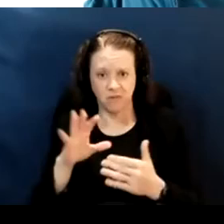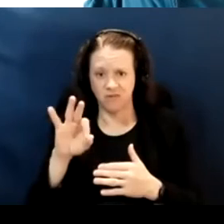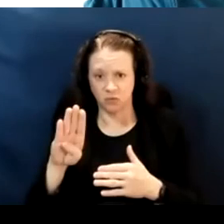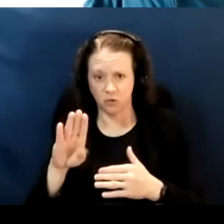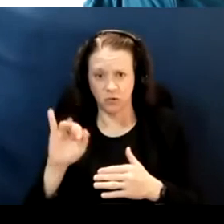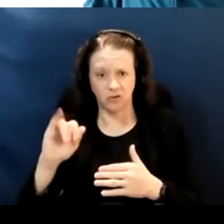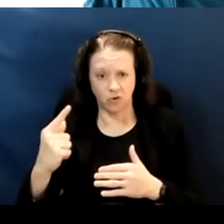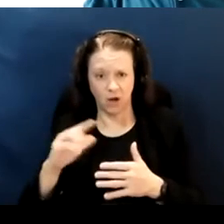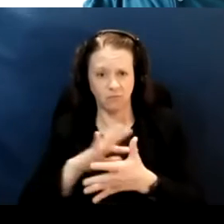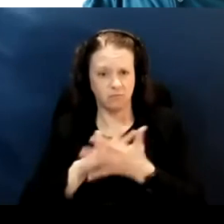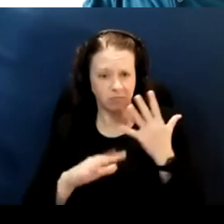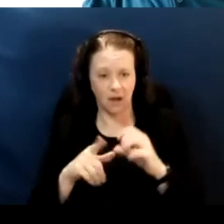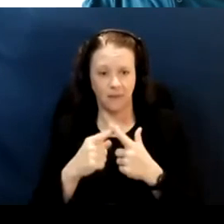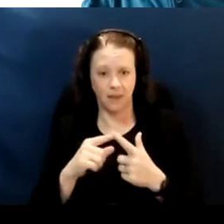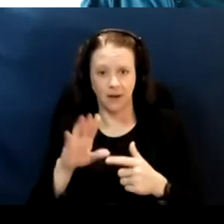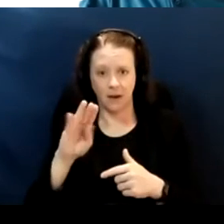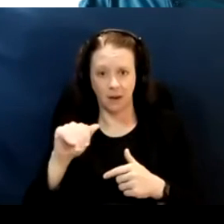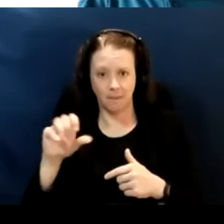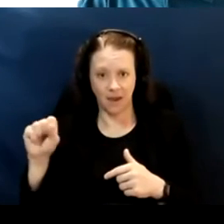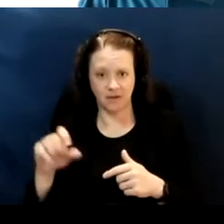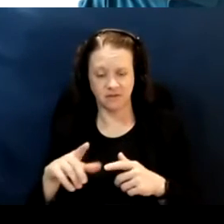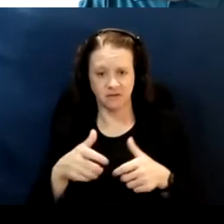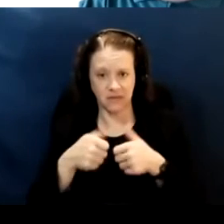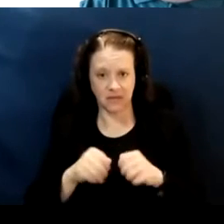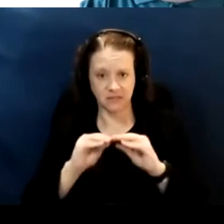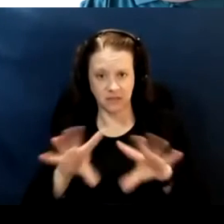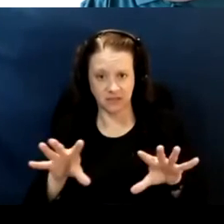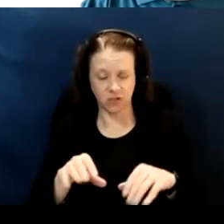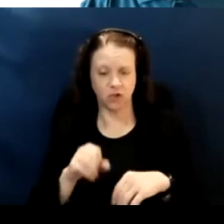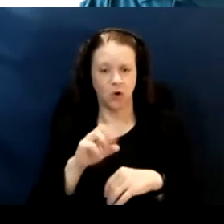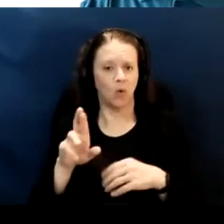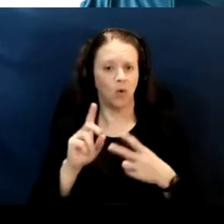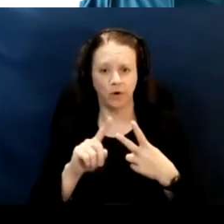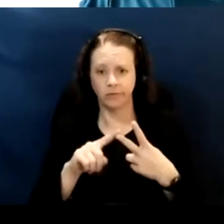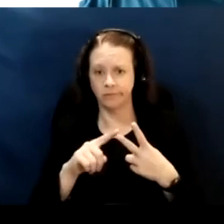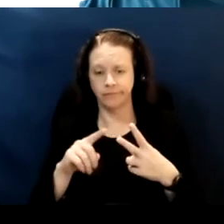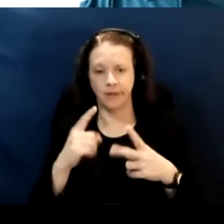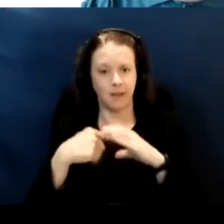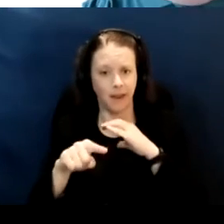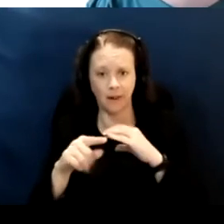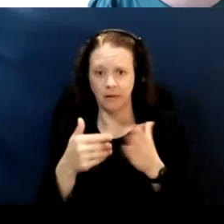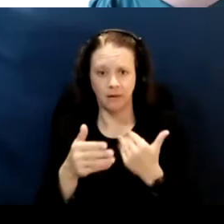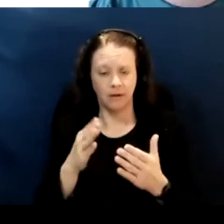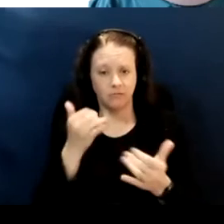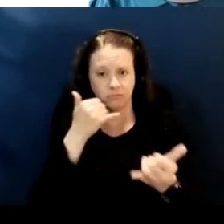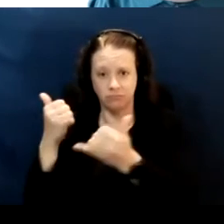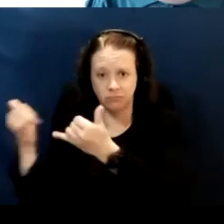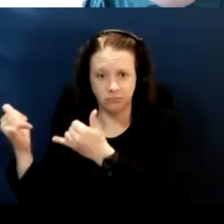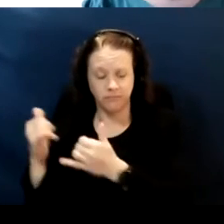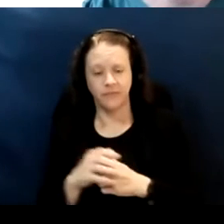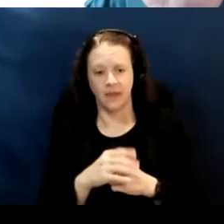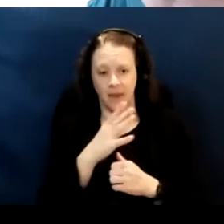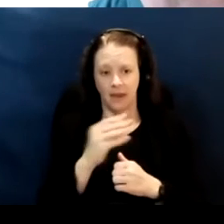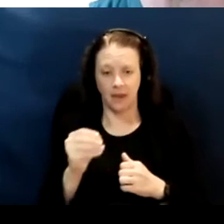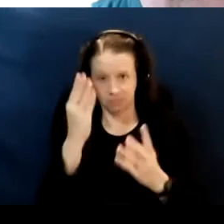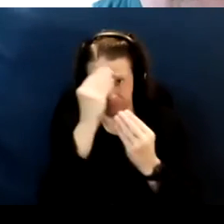everywhere. And then just mass text message it even, you know, or make phone calls, let people know that the vaccine, where the vaccine clinics are. And honestly,